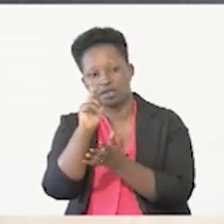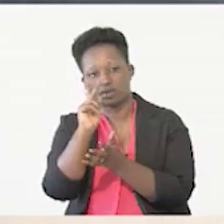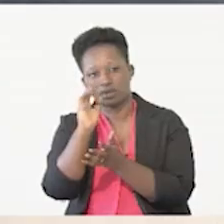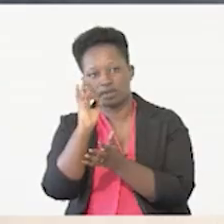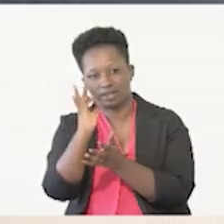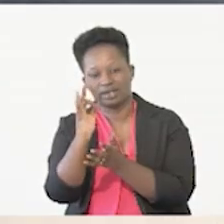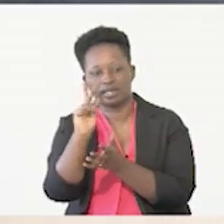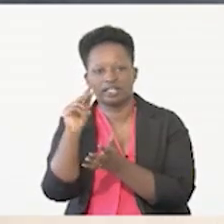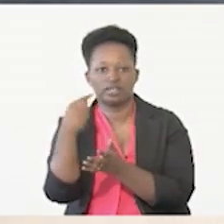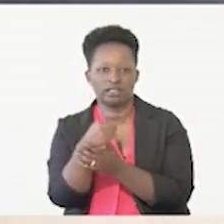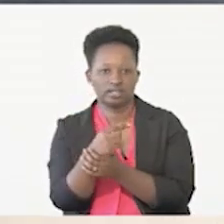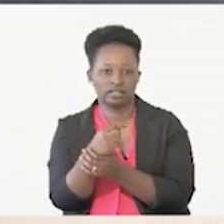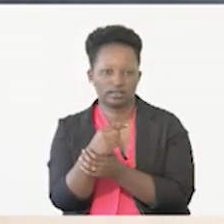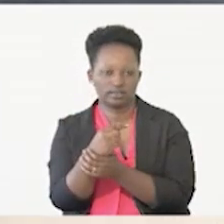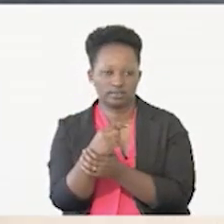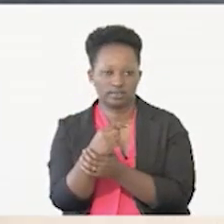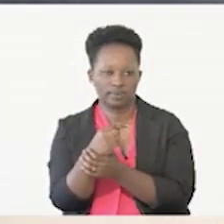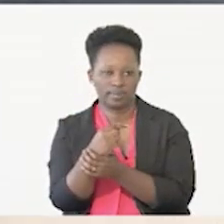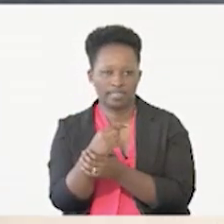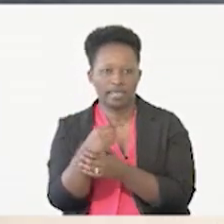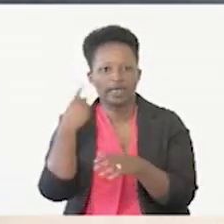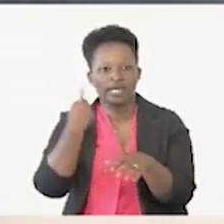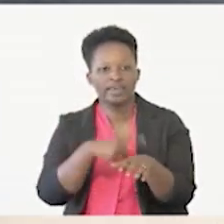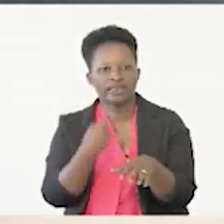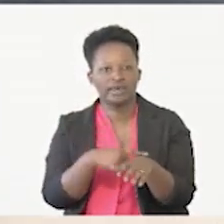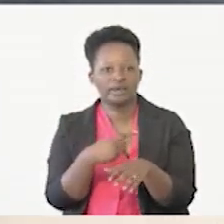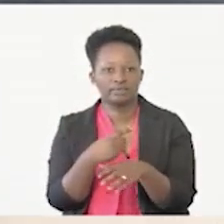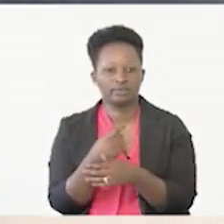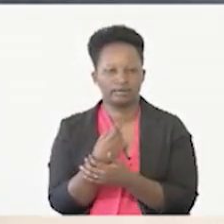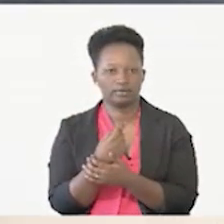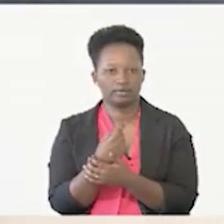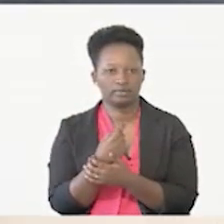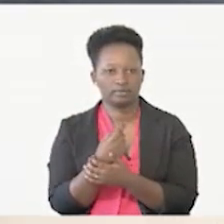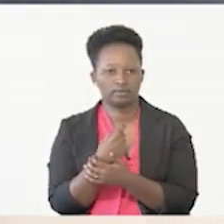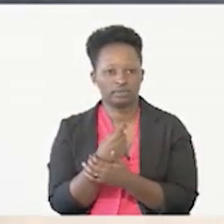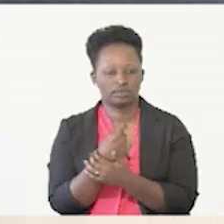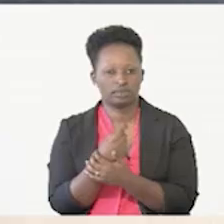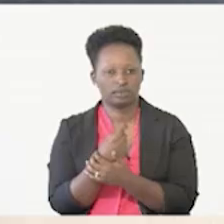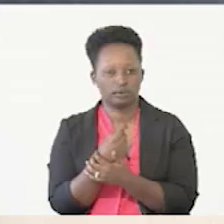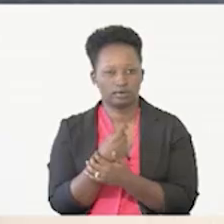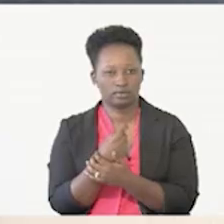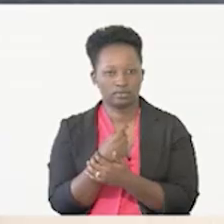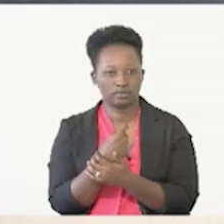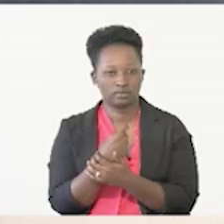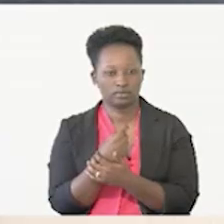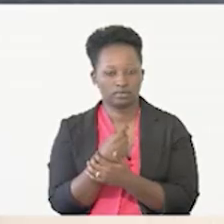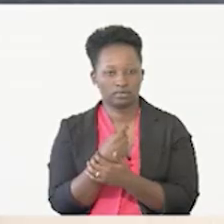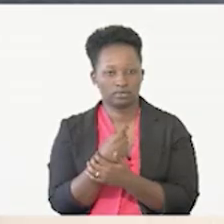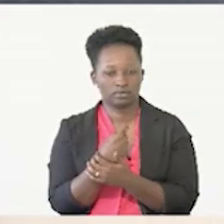increased to 2,500, quantity demanded reduced, you can see, to 2 kilograms. So you have to,